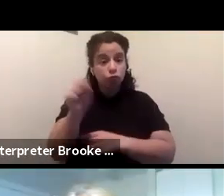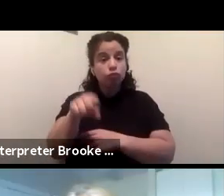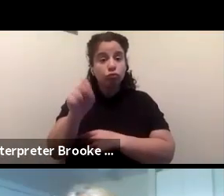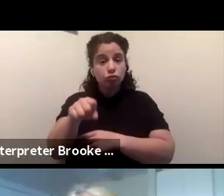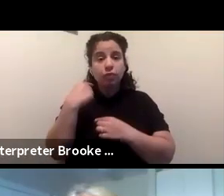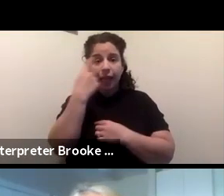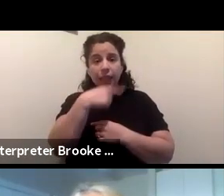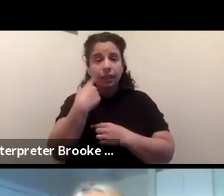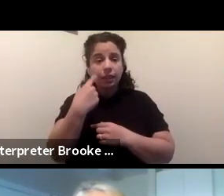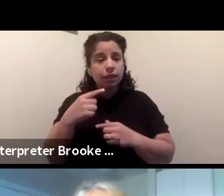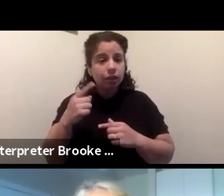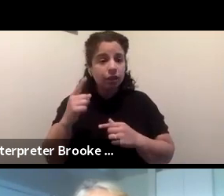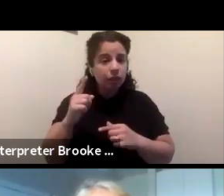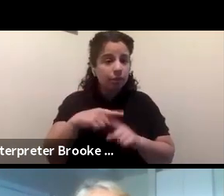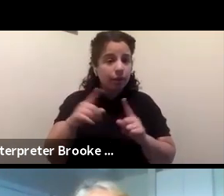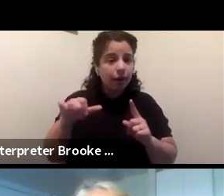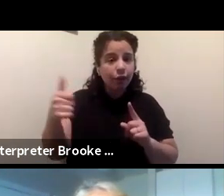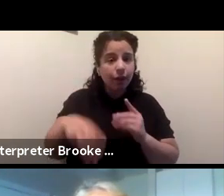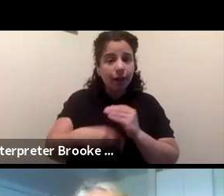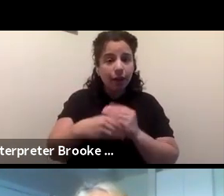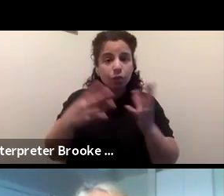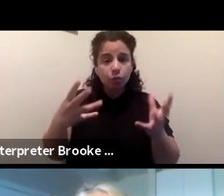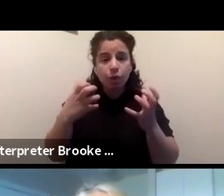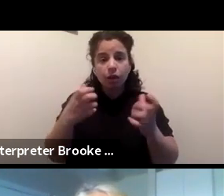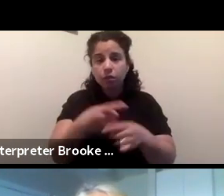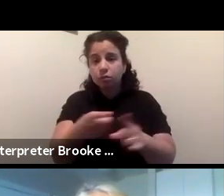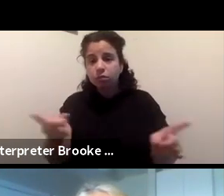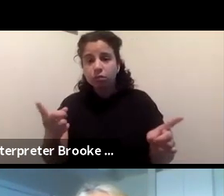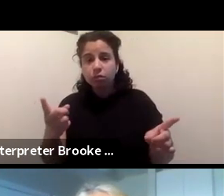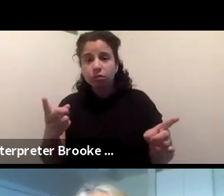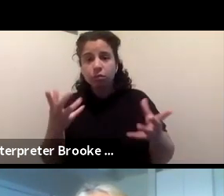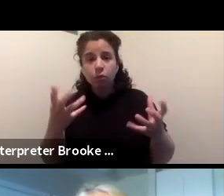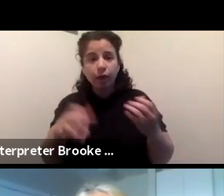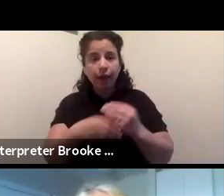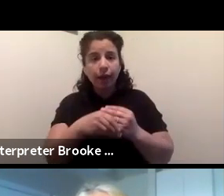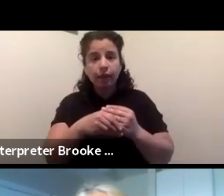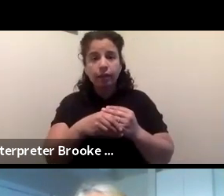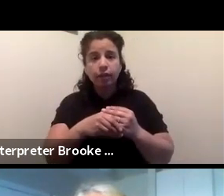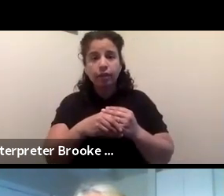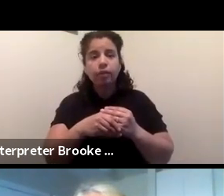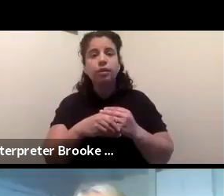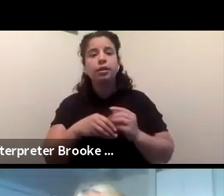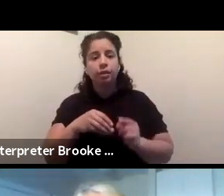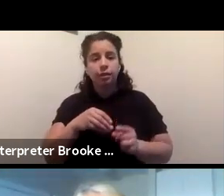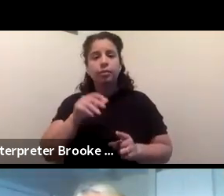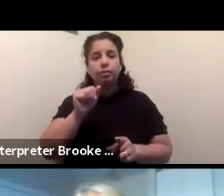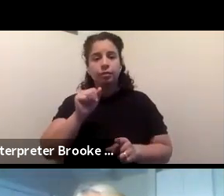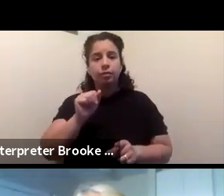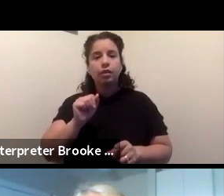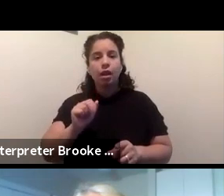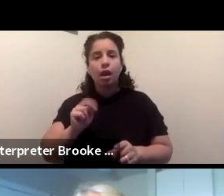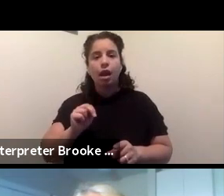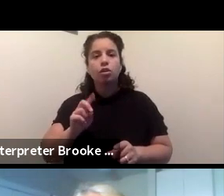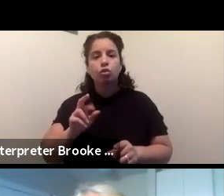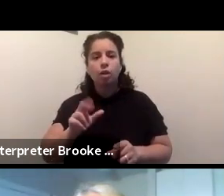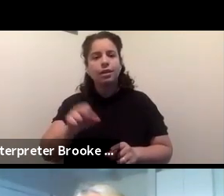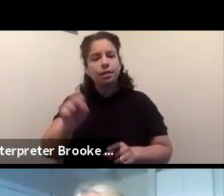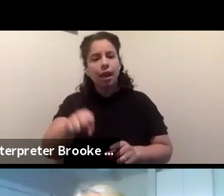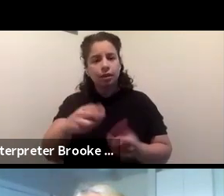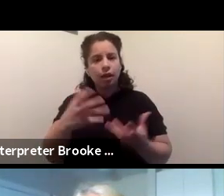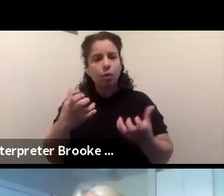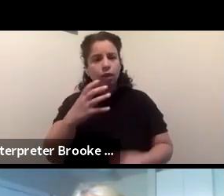wants to make sure that they add something before we go into break? Yeah, I'd like to chime in. This is